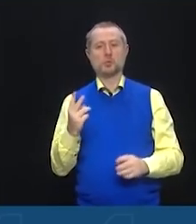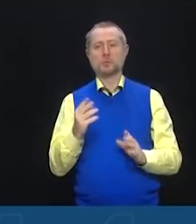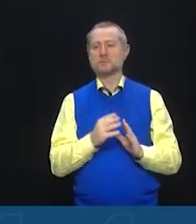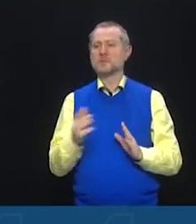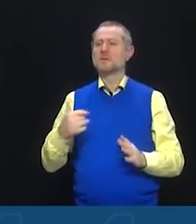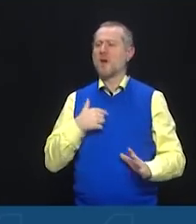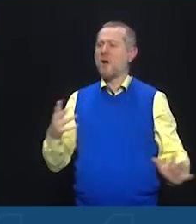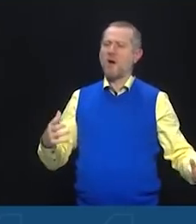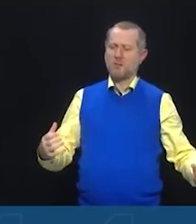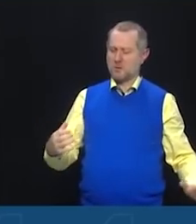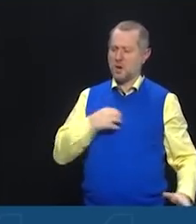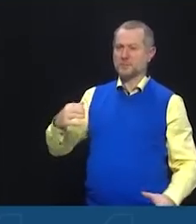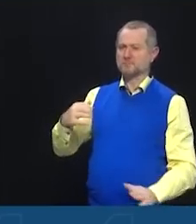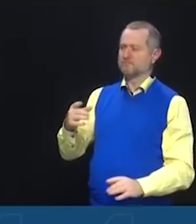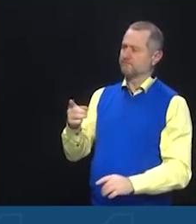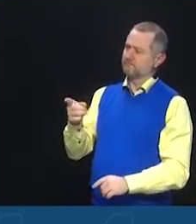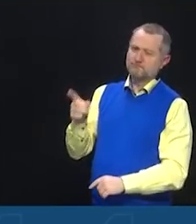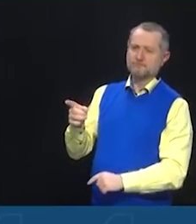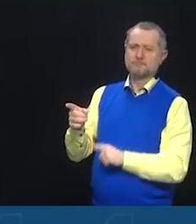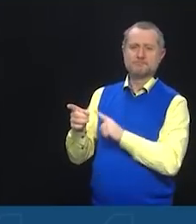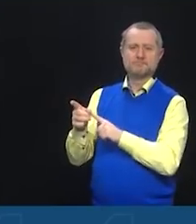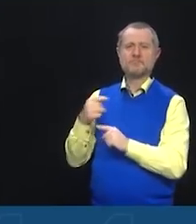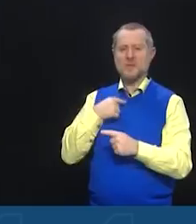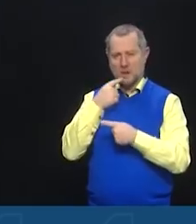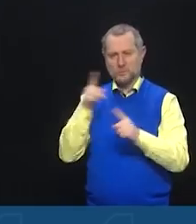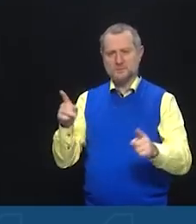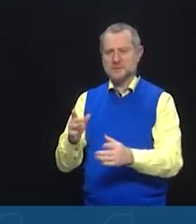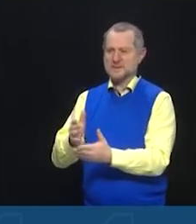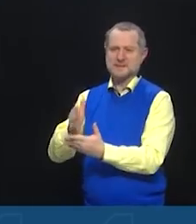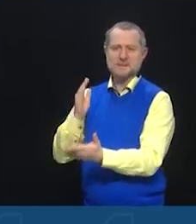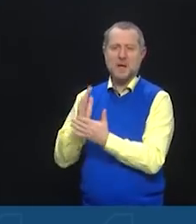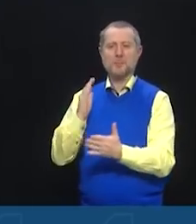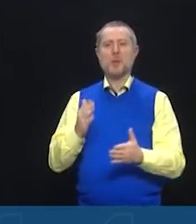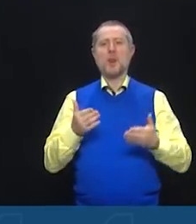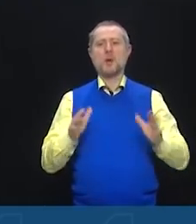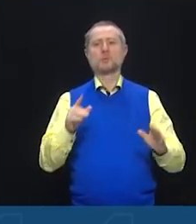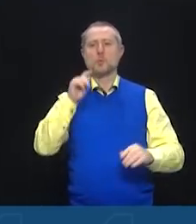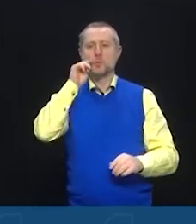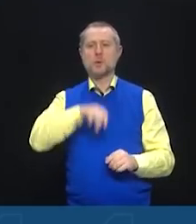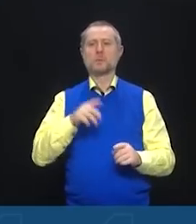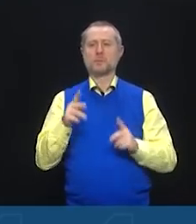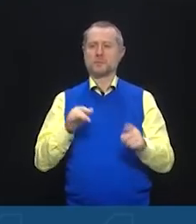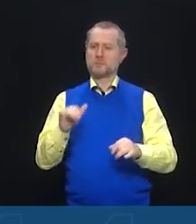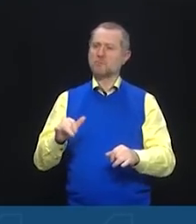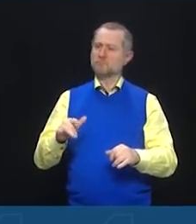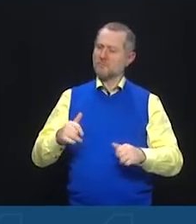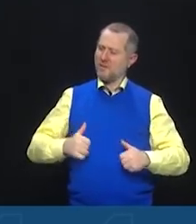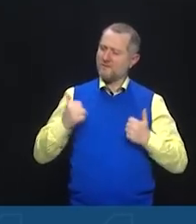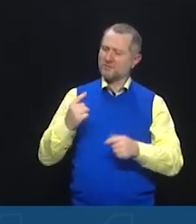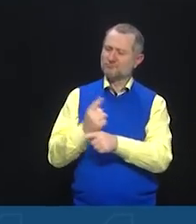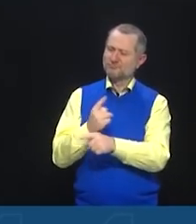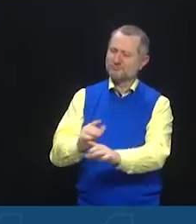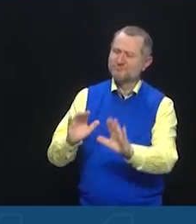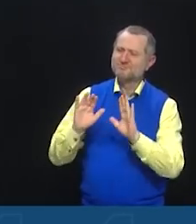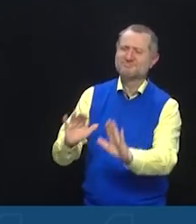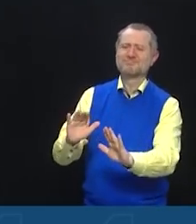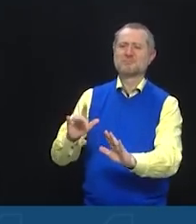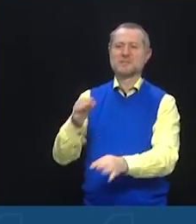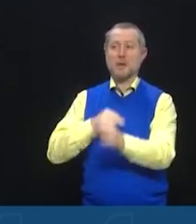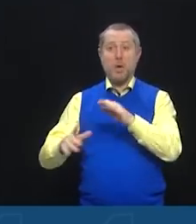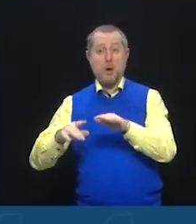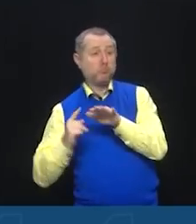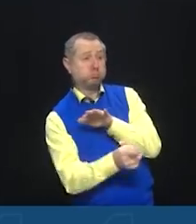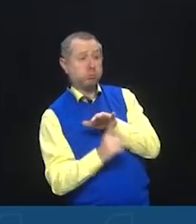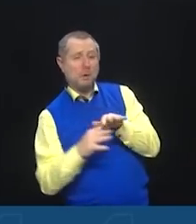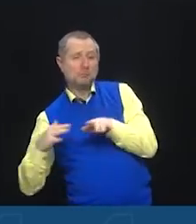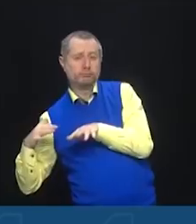call for an immediate resolution. Let the people of the Ukraine resume their normal lives instead of having to flee for their safety and create